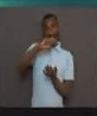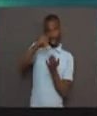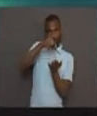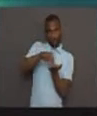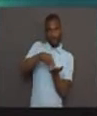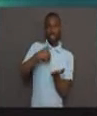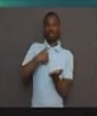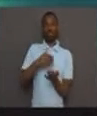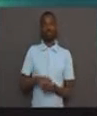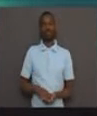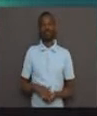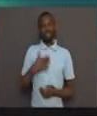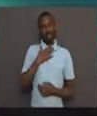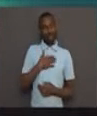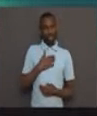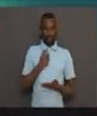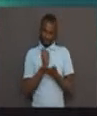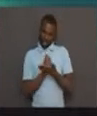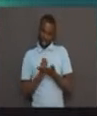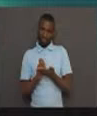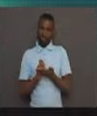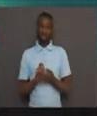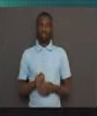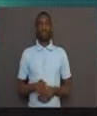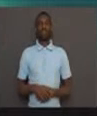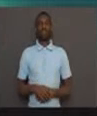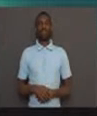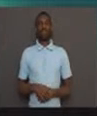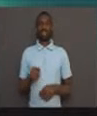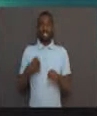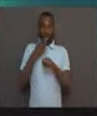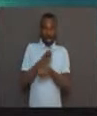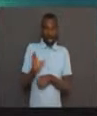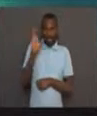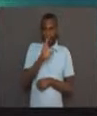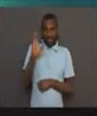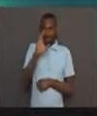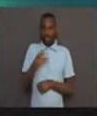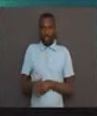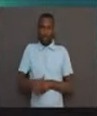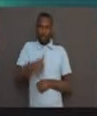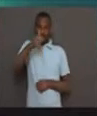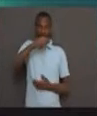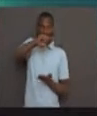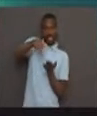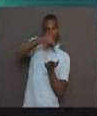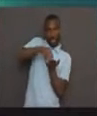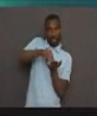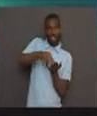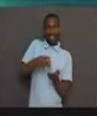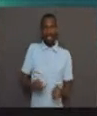neutrons. Please note, students, to find the measured nucleus mass